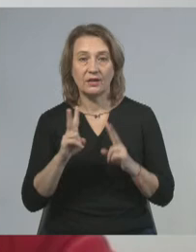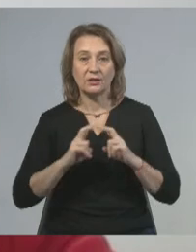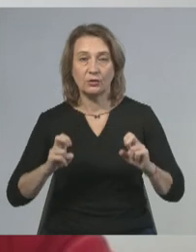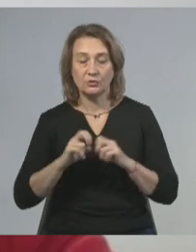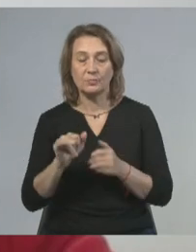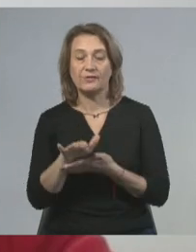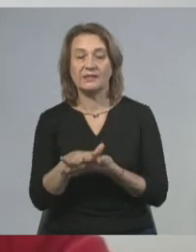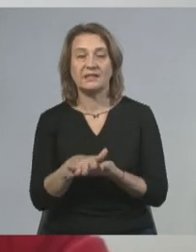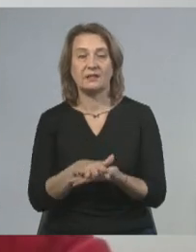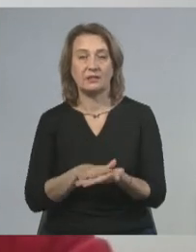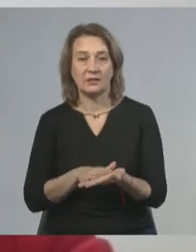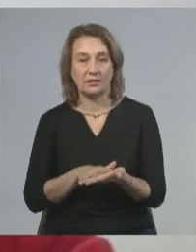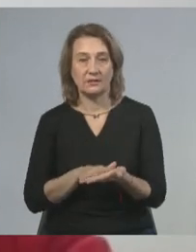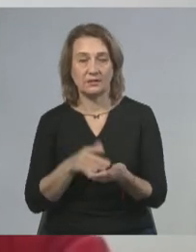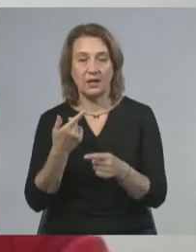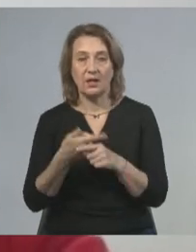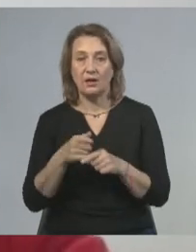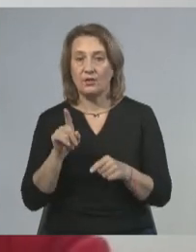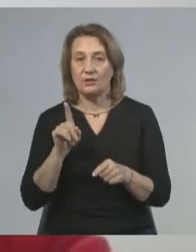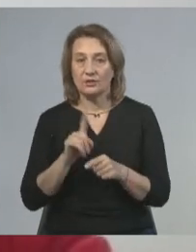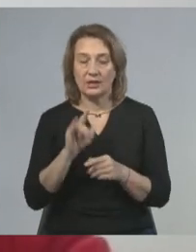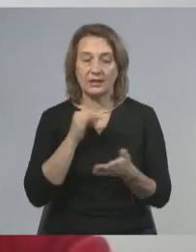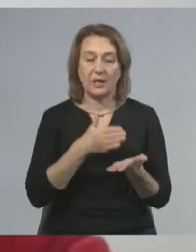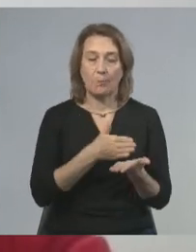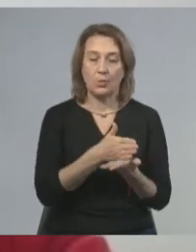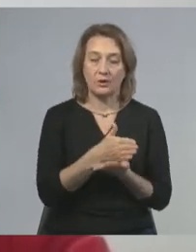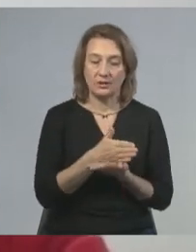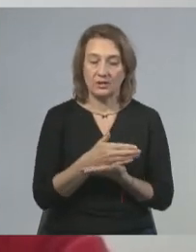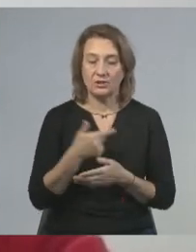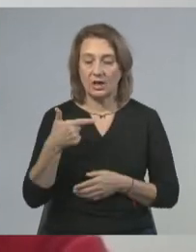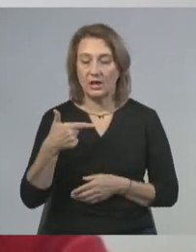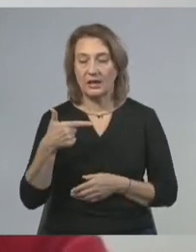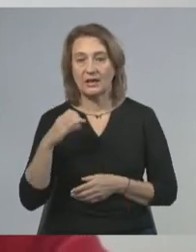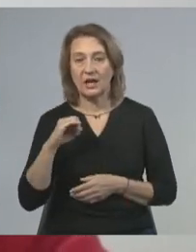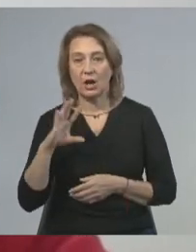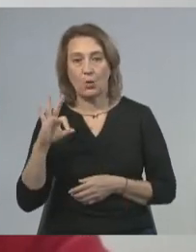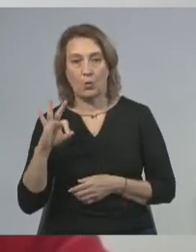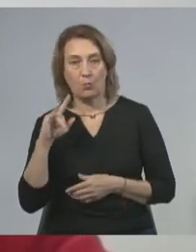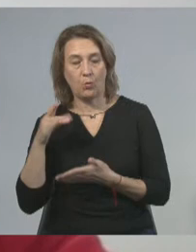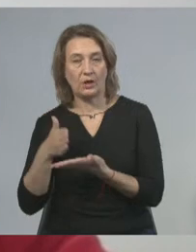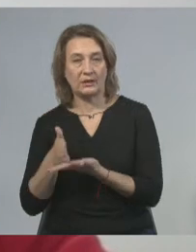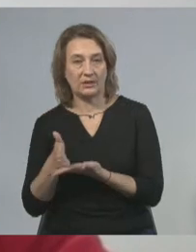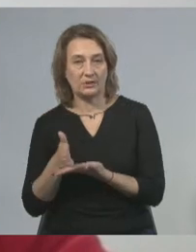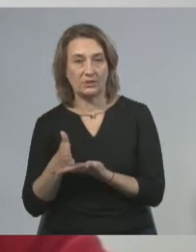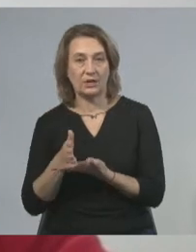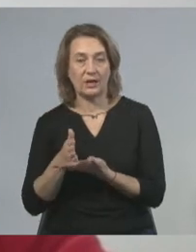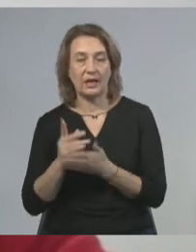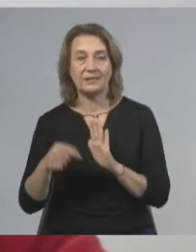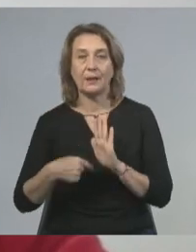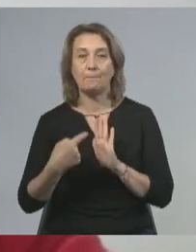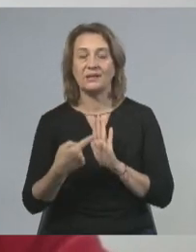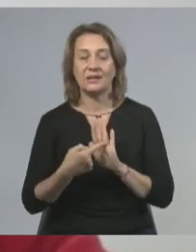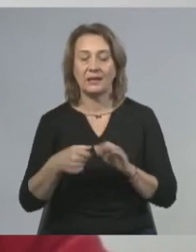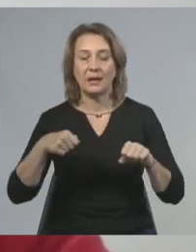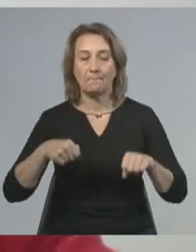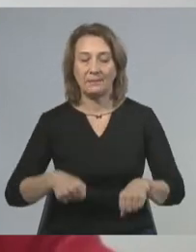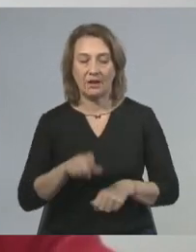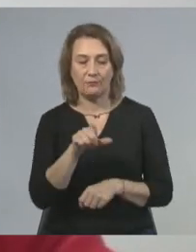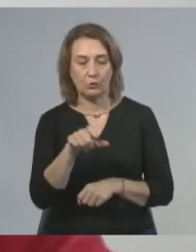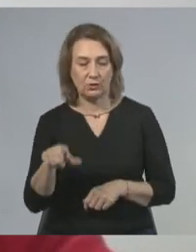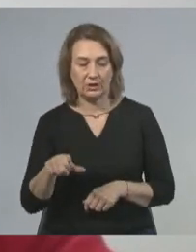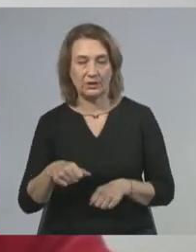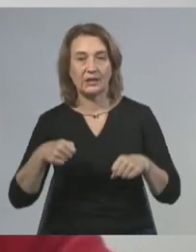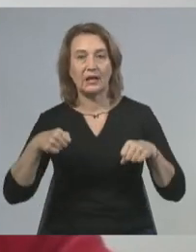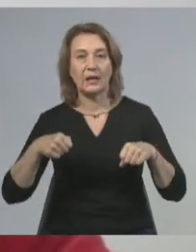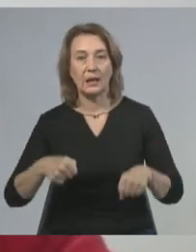this problem so let's continue discussing that because it is a political and geopolitical question it's very important it's